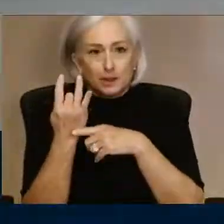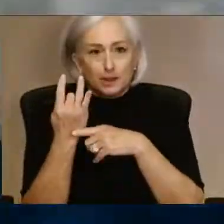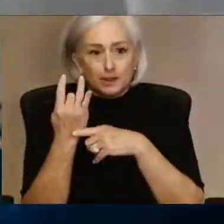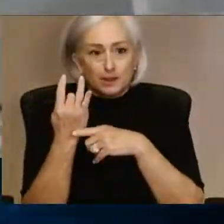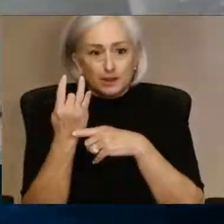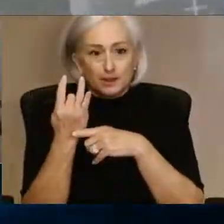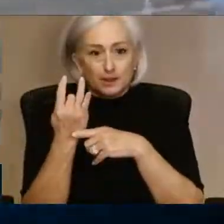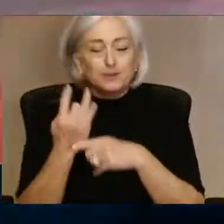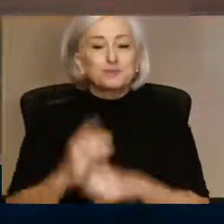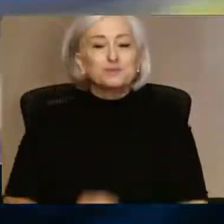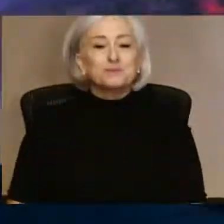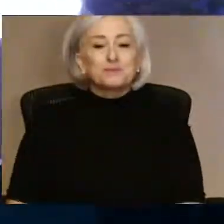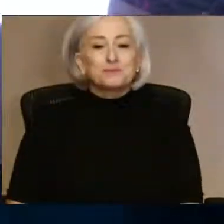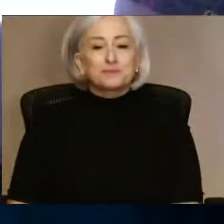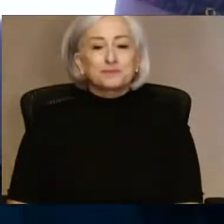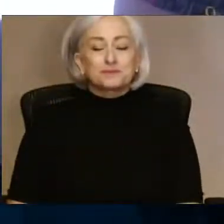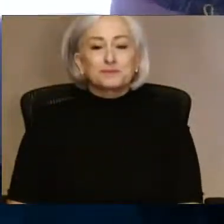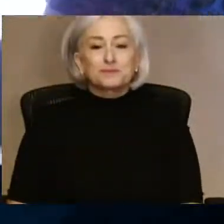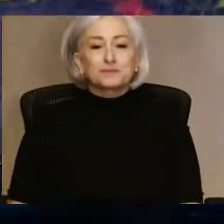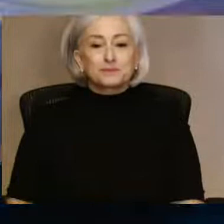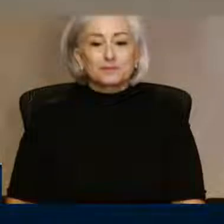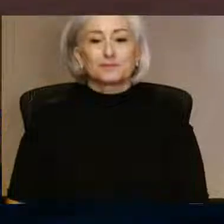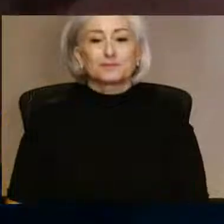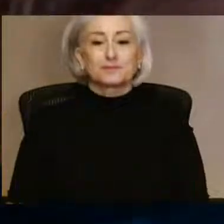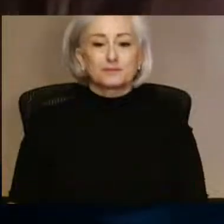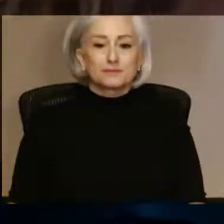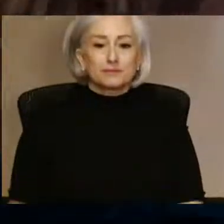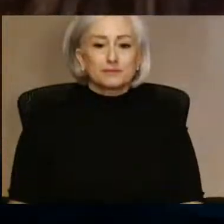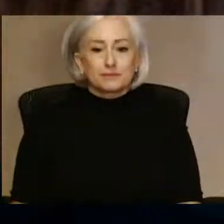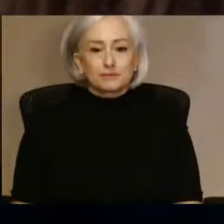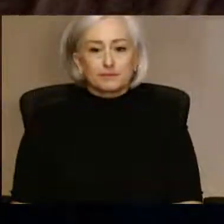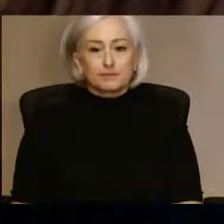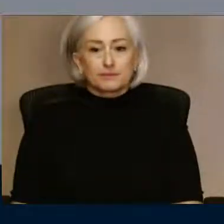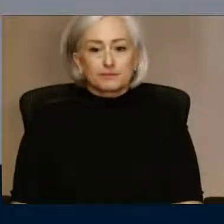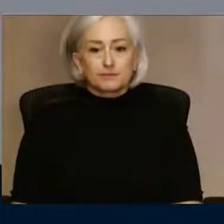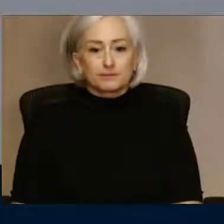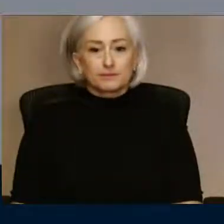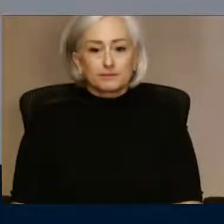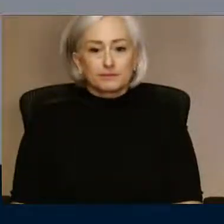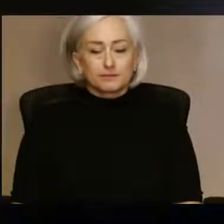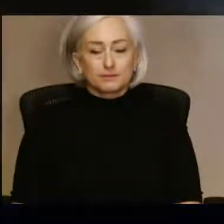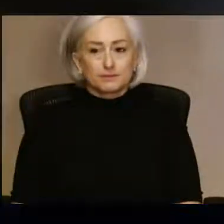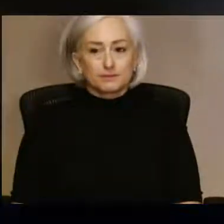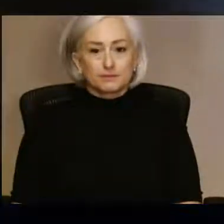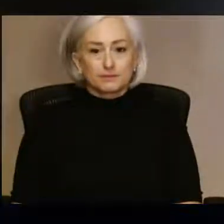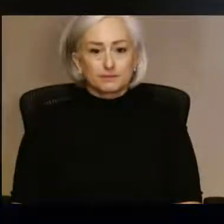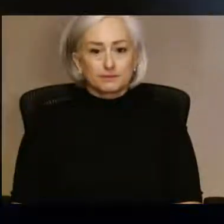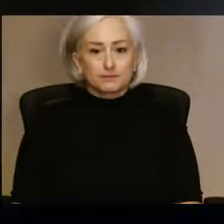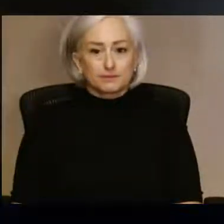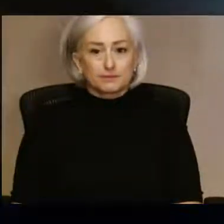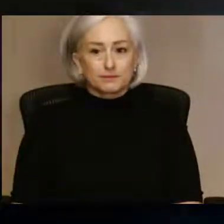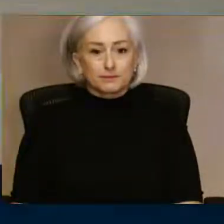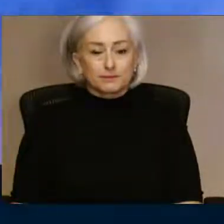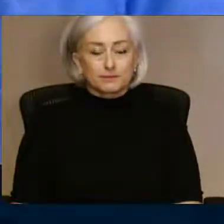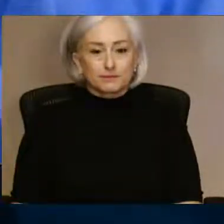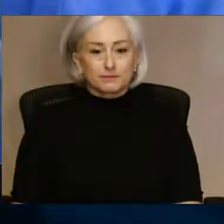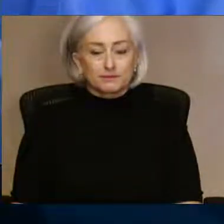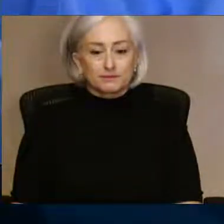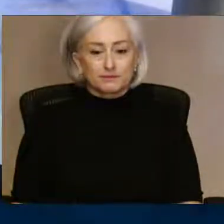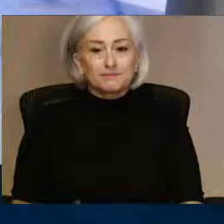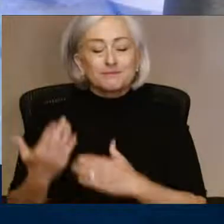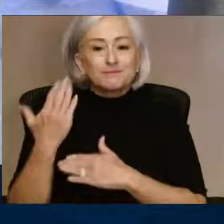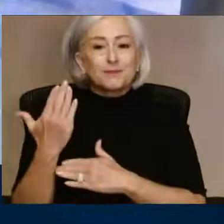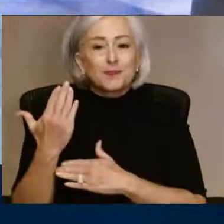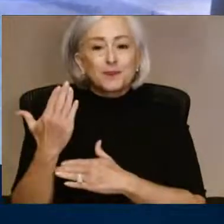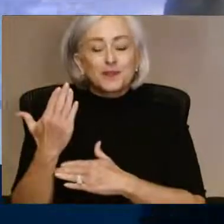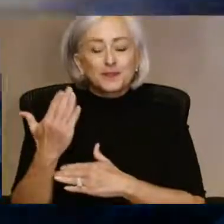From the research bench to the patient's bedside, this is Bench to Bedside with your host, Vice Chancellor and